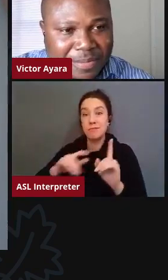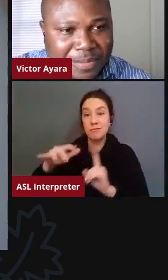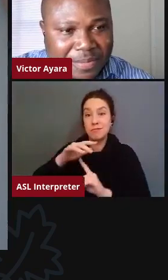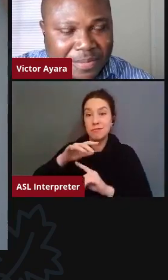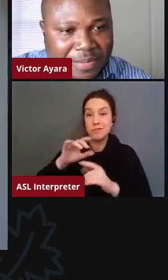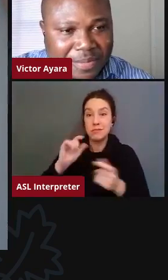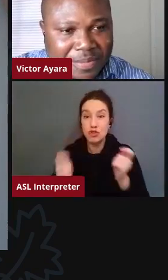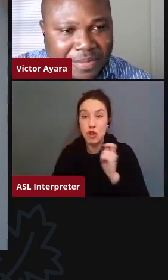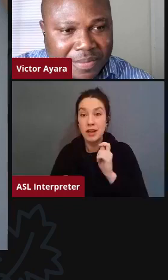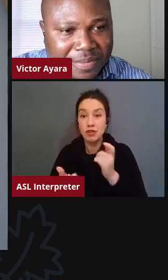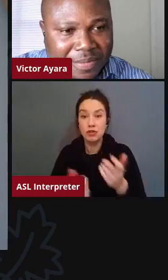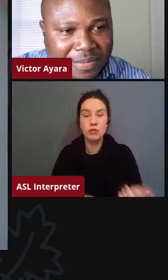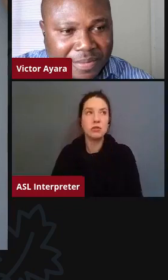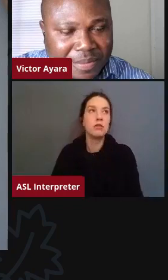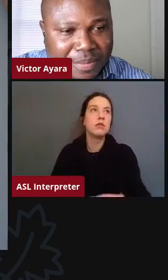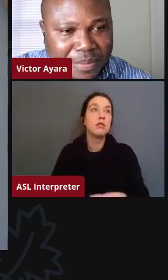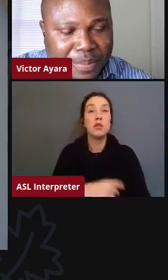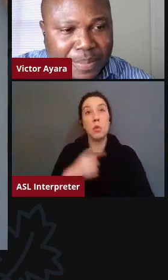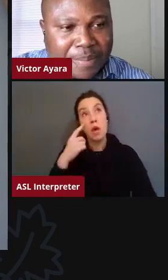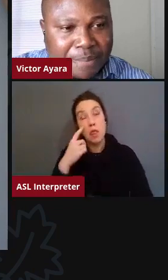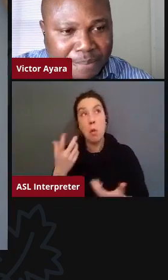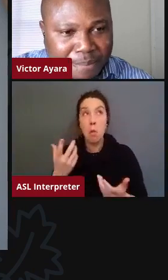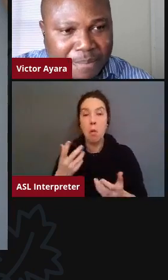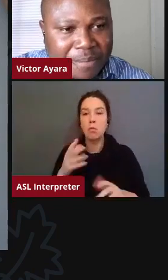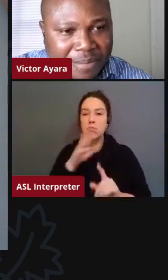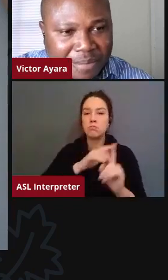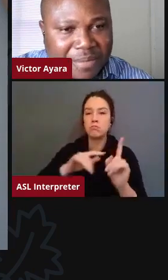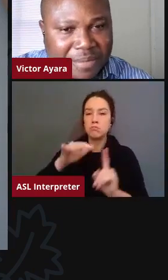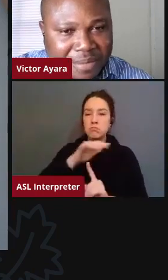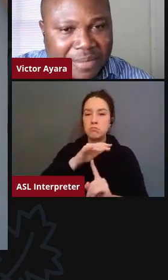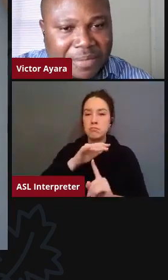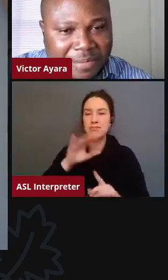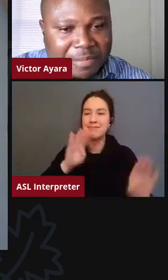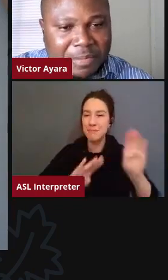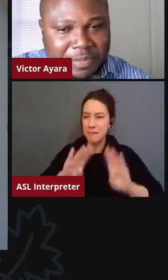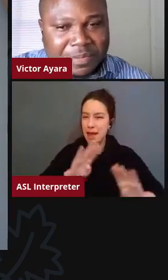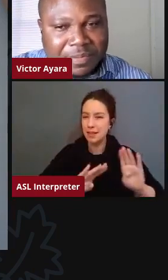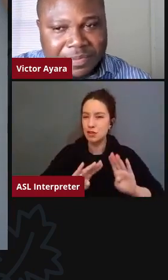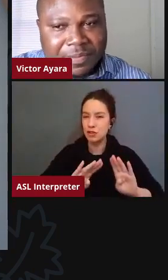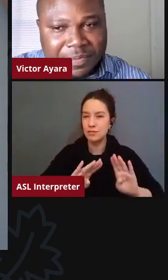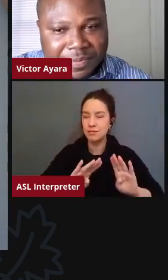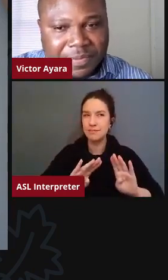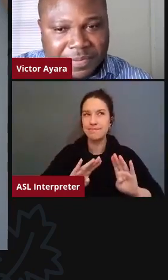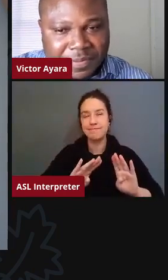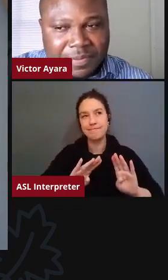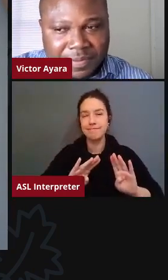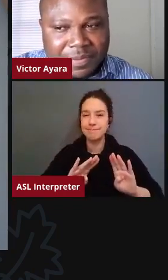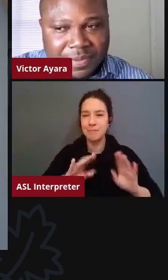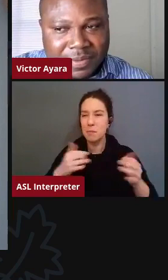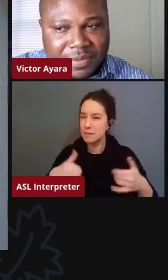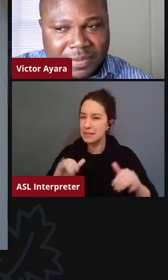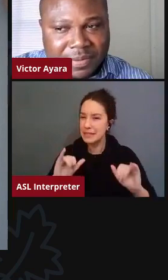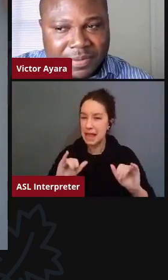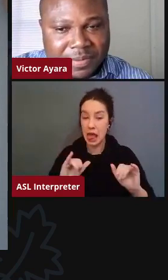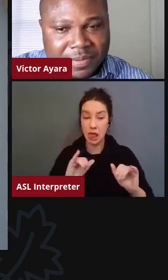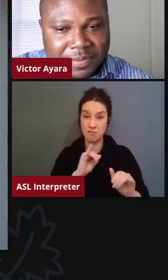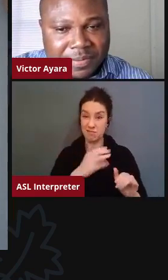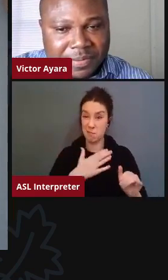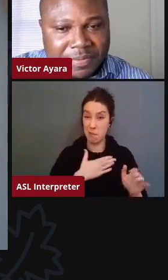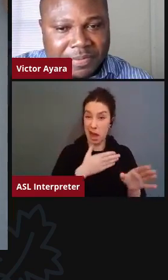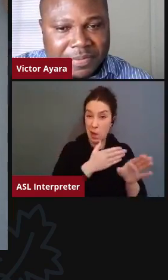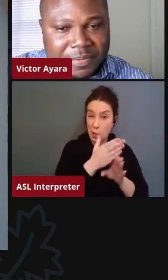I thought, oh, I'm going to go into environmental biology. But I really wasn't quite sure if that fit for me. And when I was